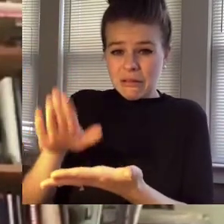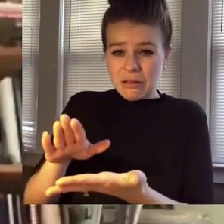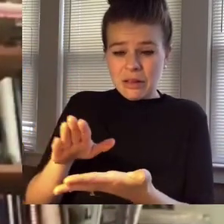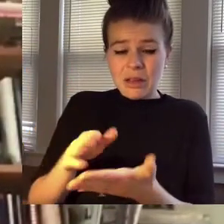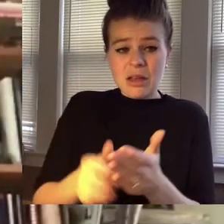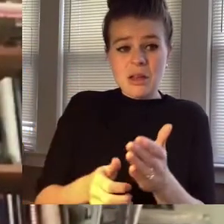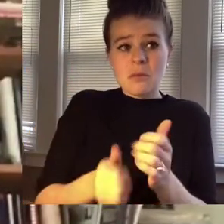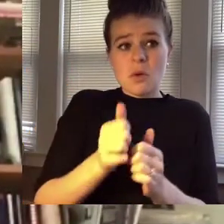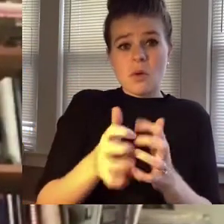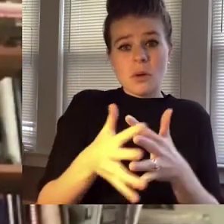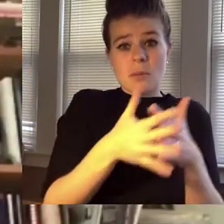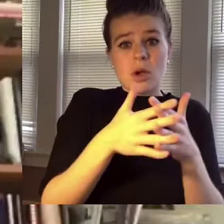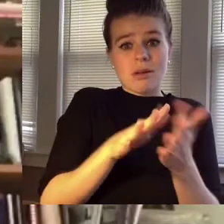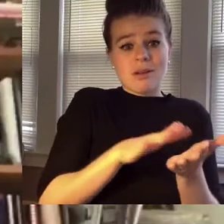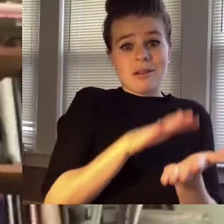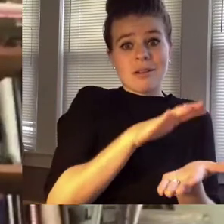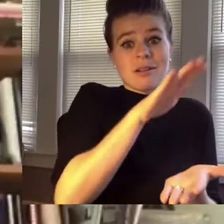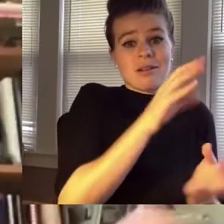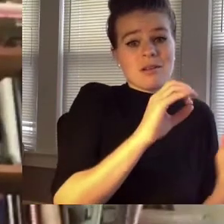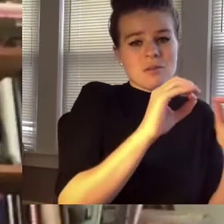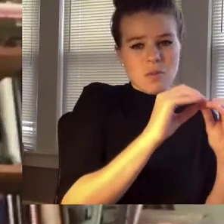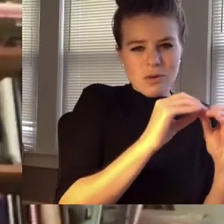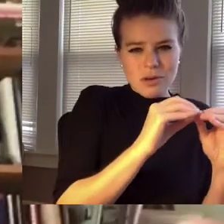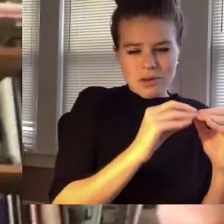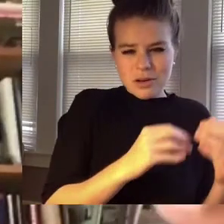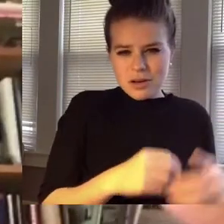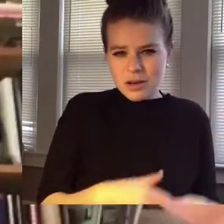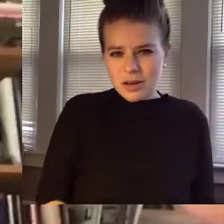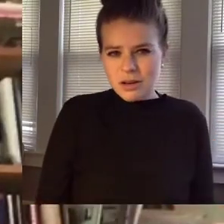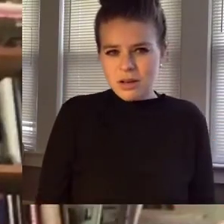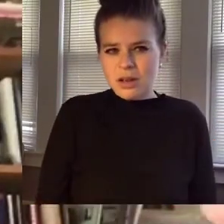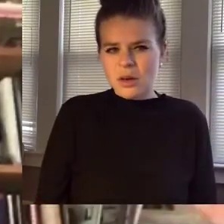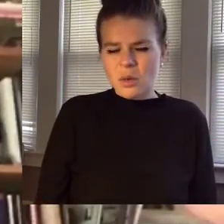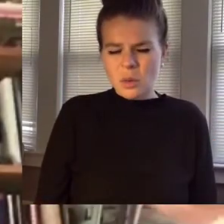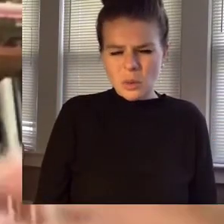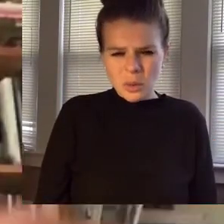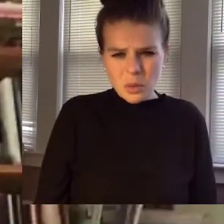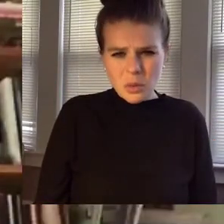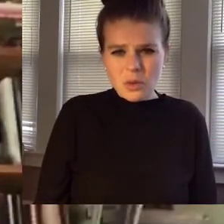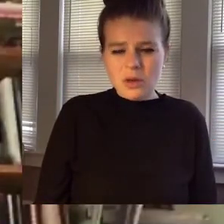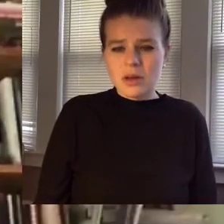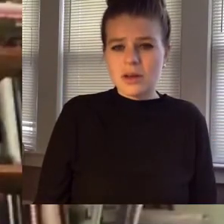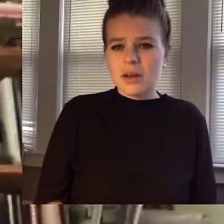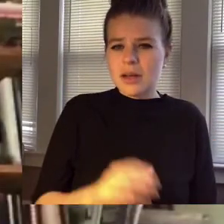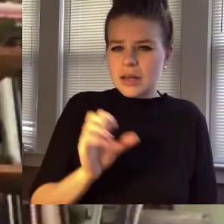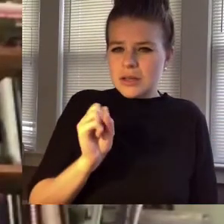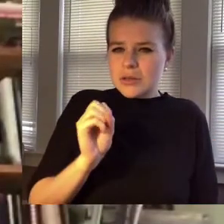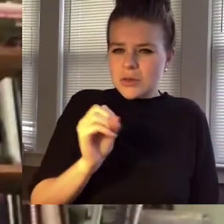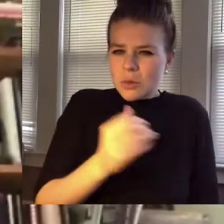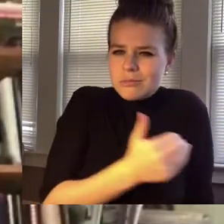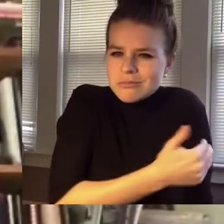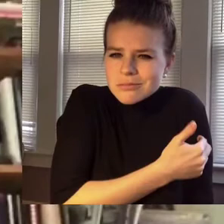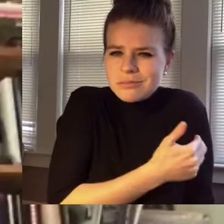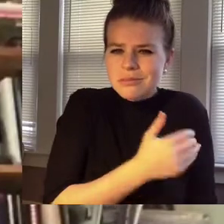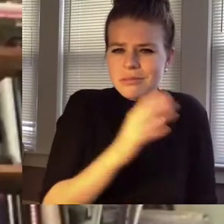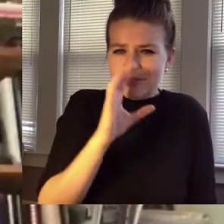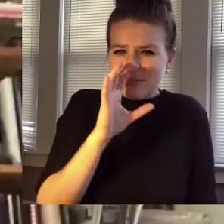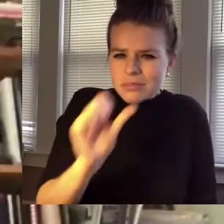as possible." I mean, what is so powerful and fascinating about that statement